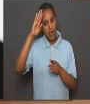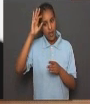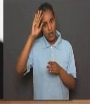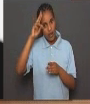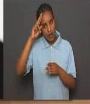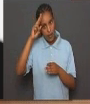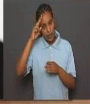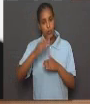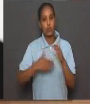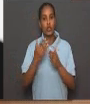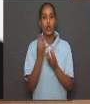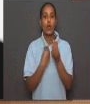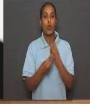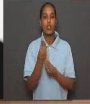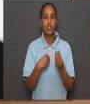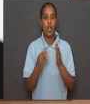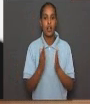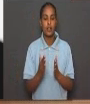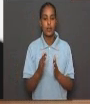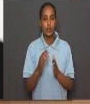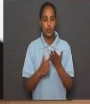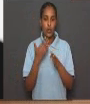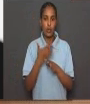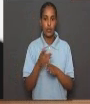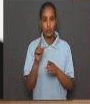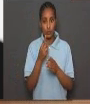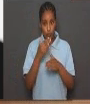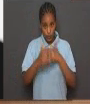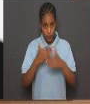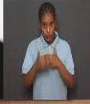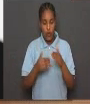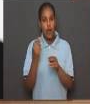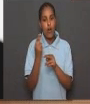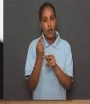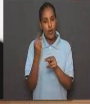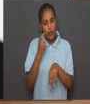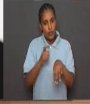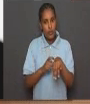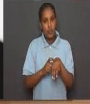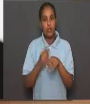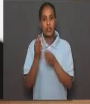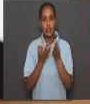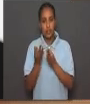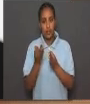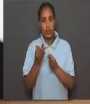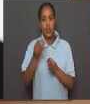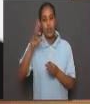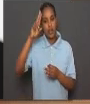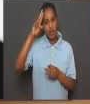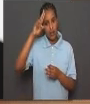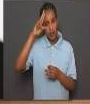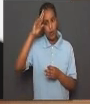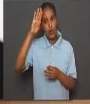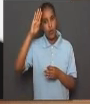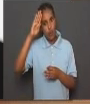process commercially. Thus, the process is often referred to as the